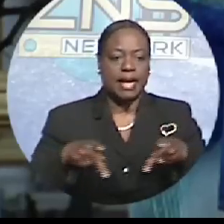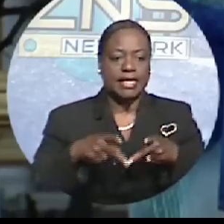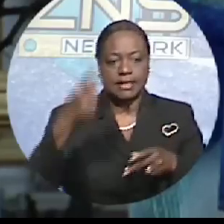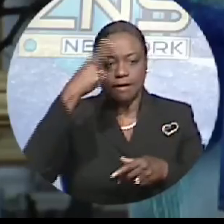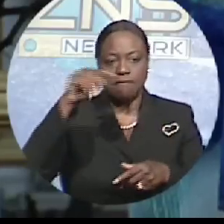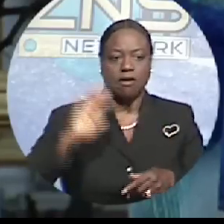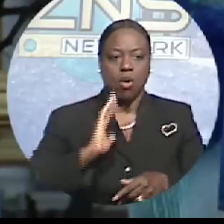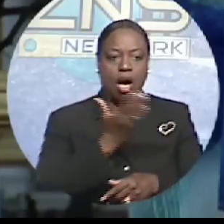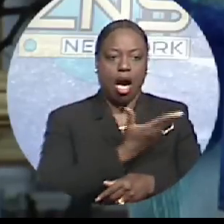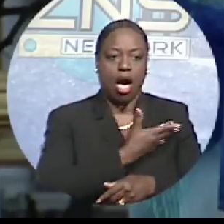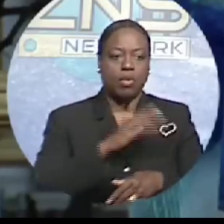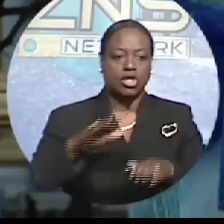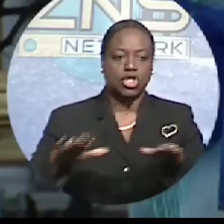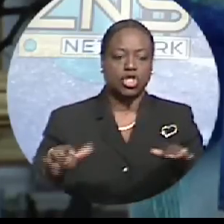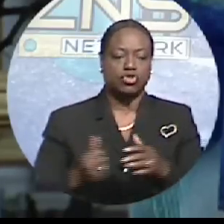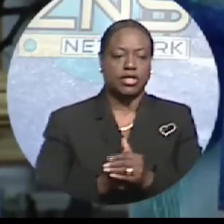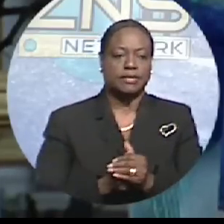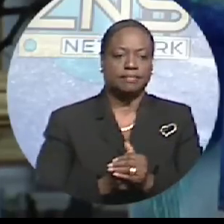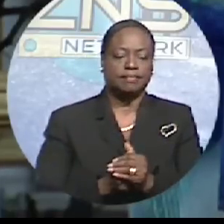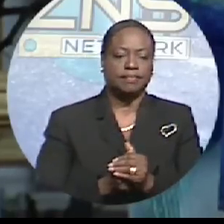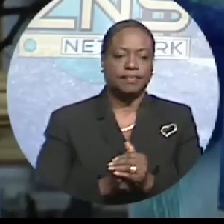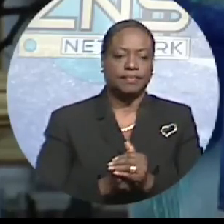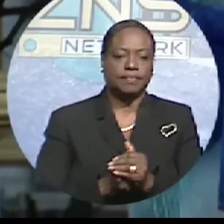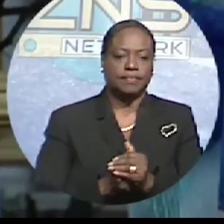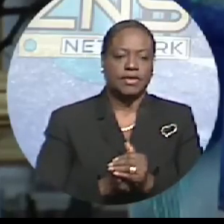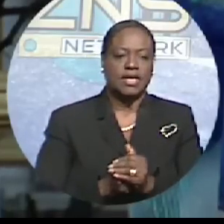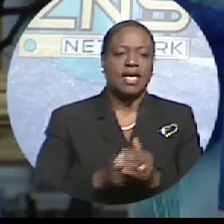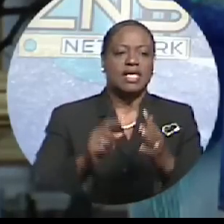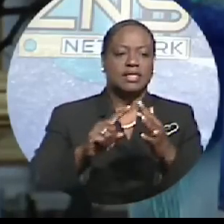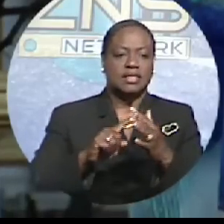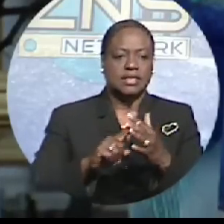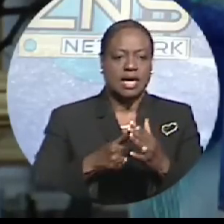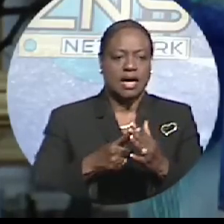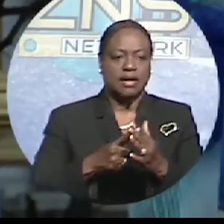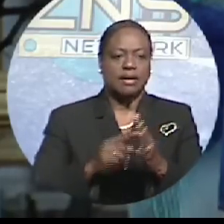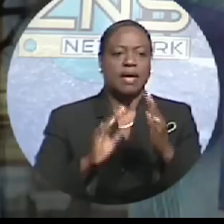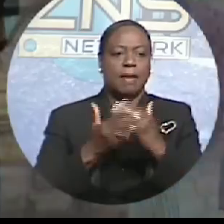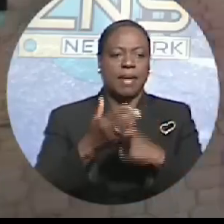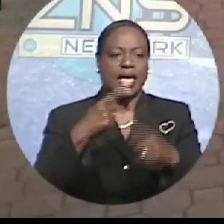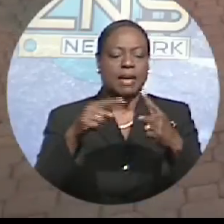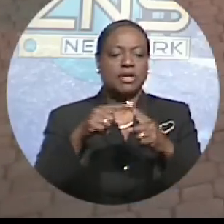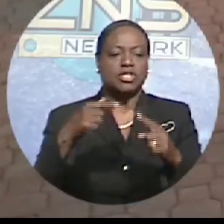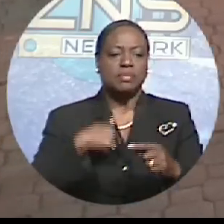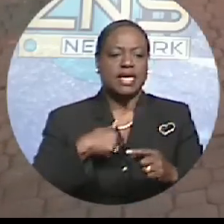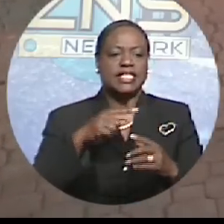kids. Let's start by your coming to me and saying, give me the land.